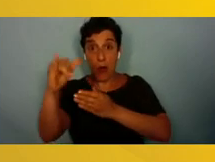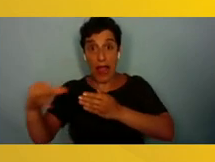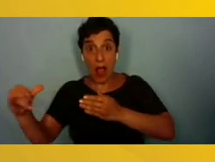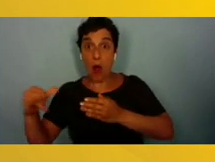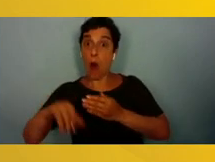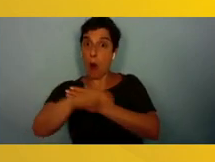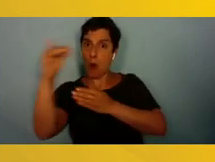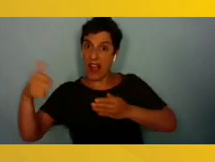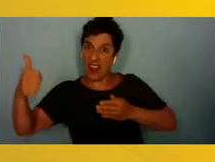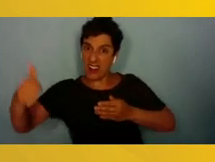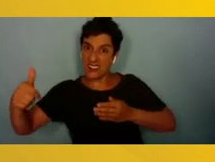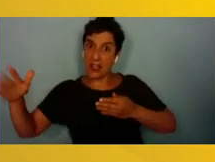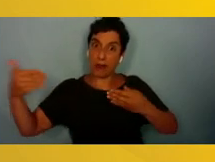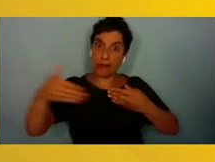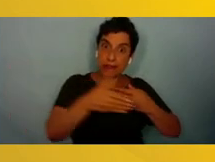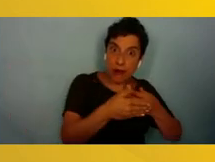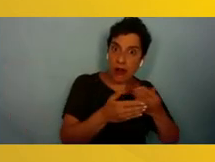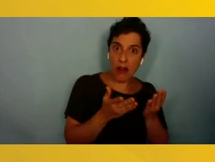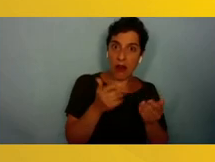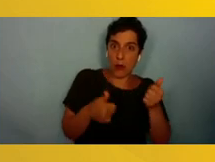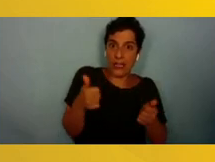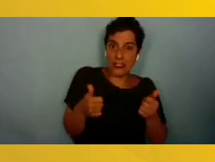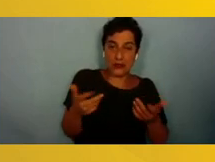And the simplest answer is that